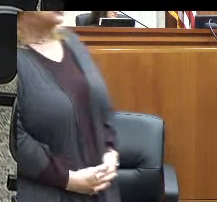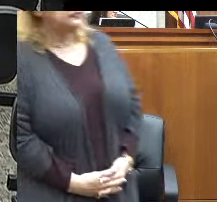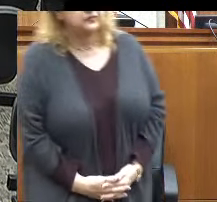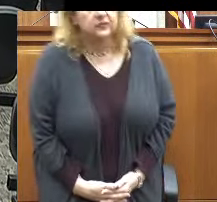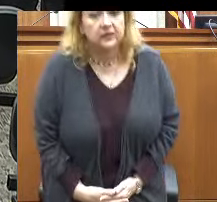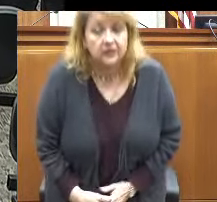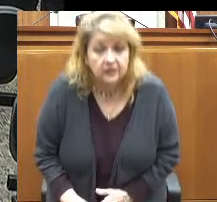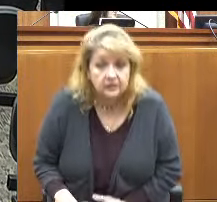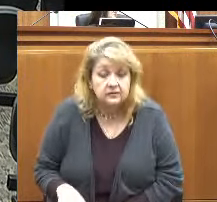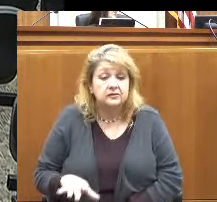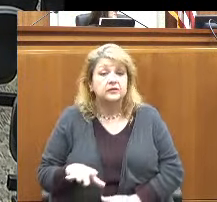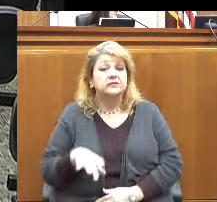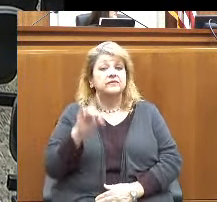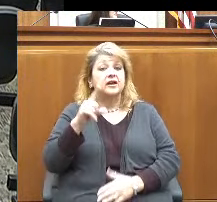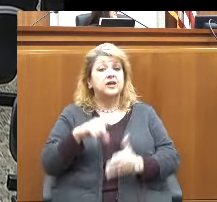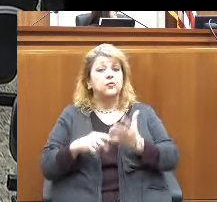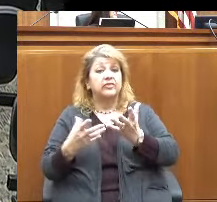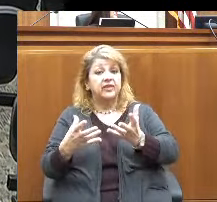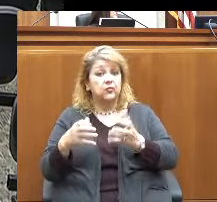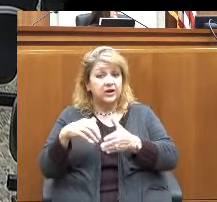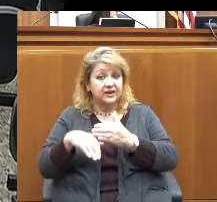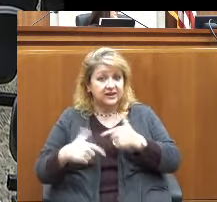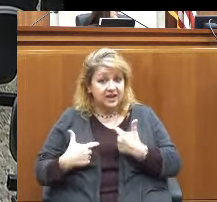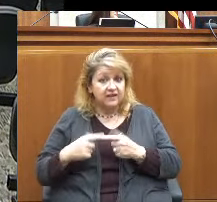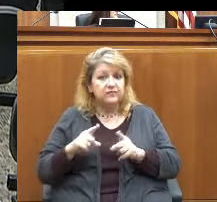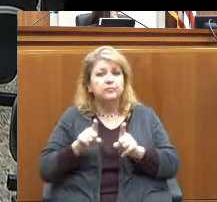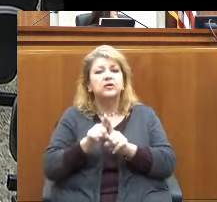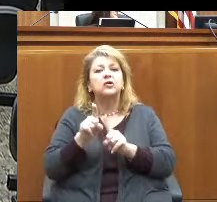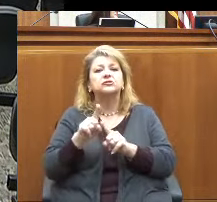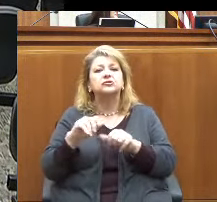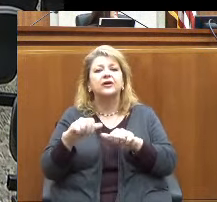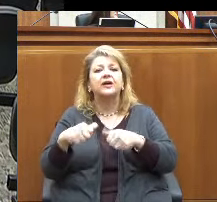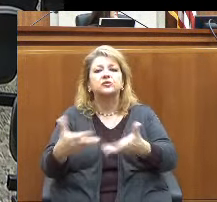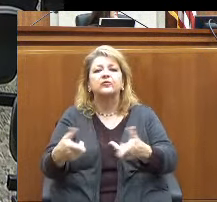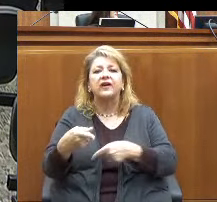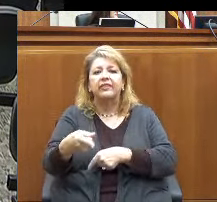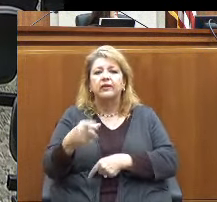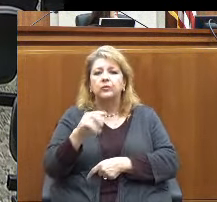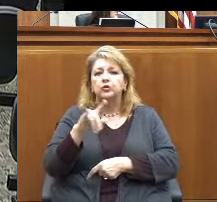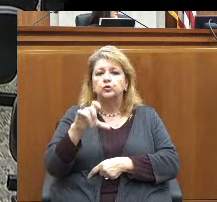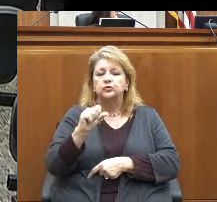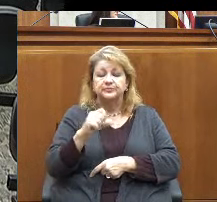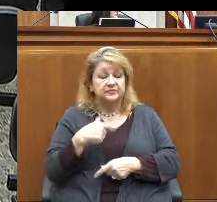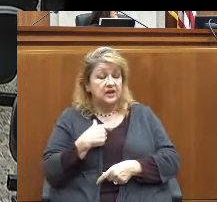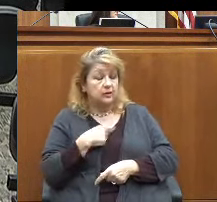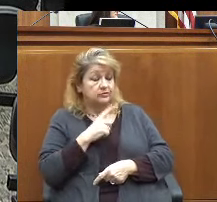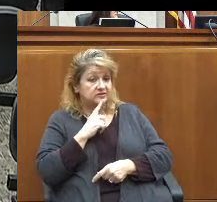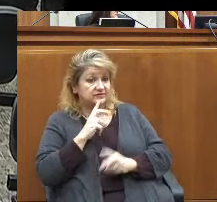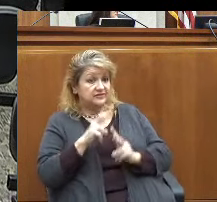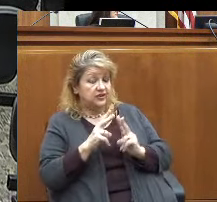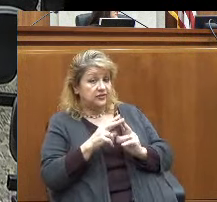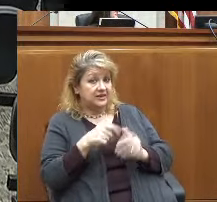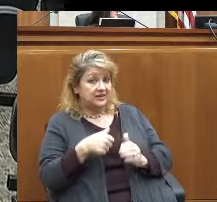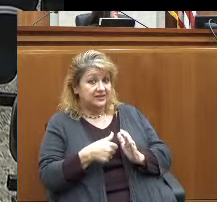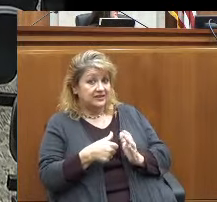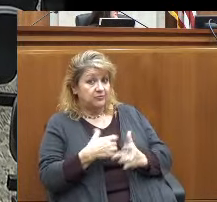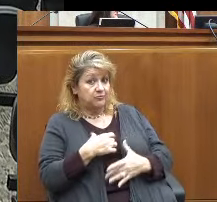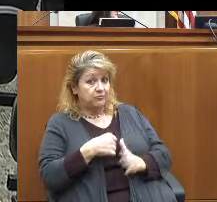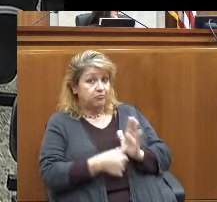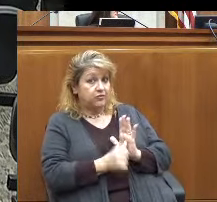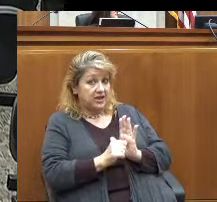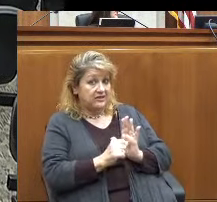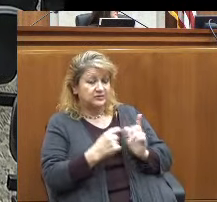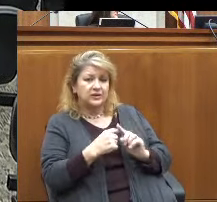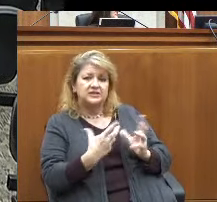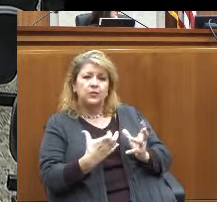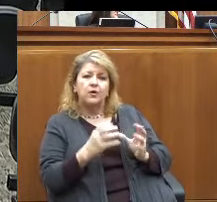Mr. Wall? I visited the Satellite Center and I was very impressed. So obviously very interested in your work, which could be an